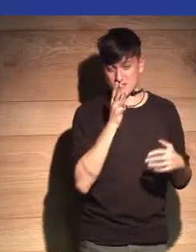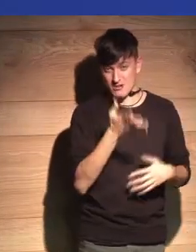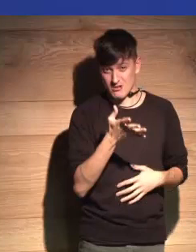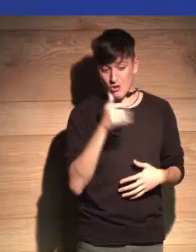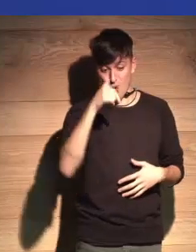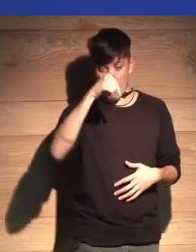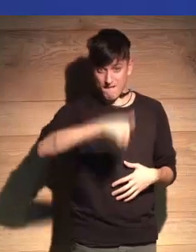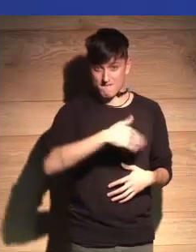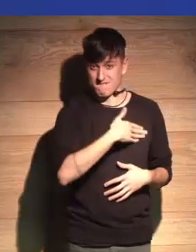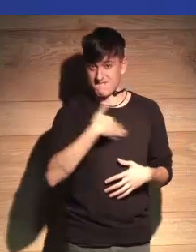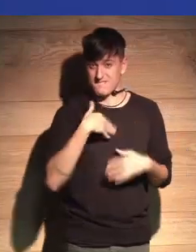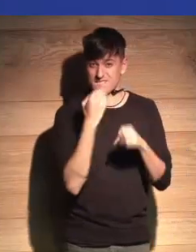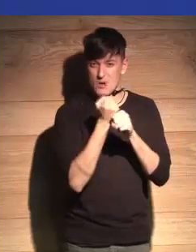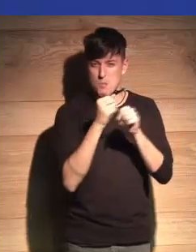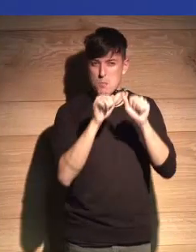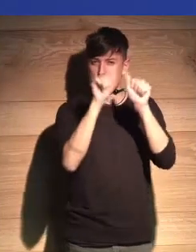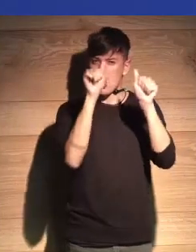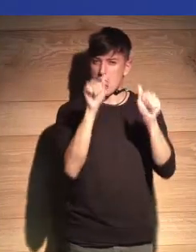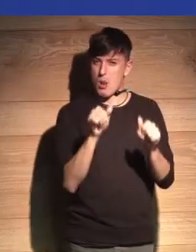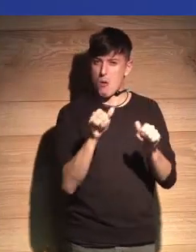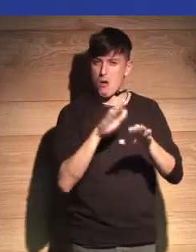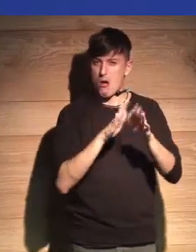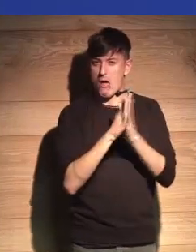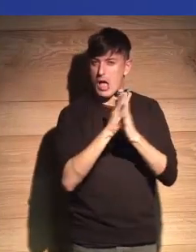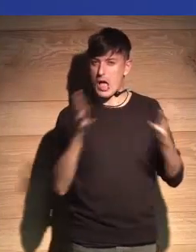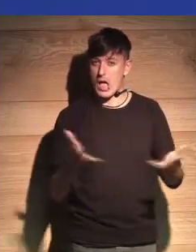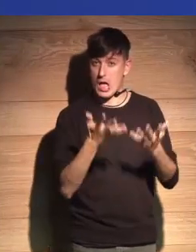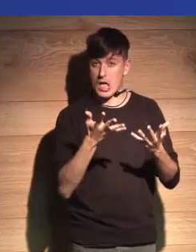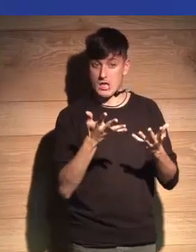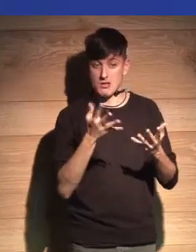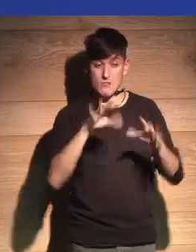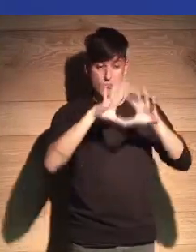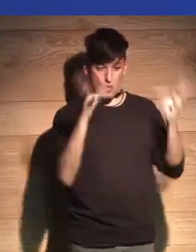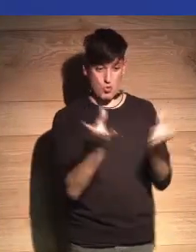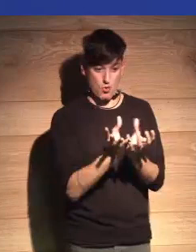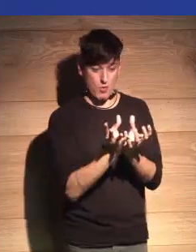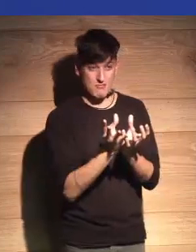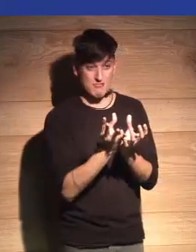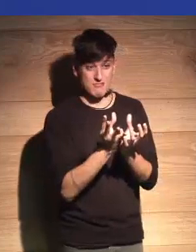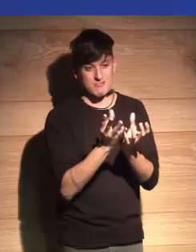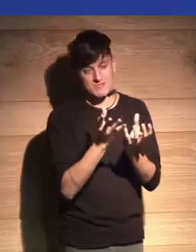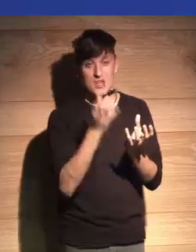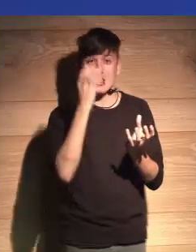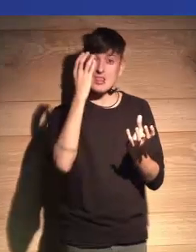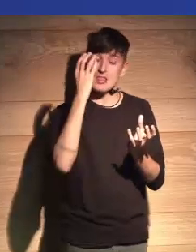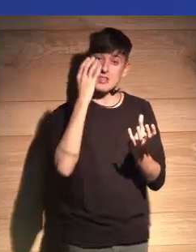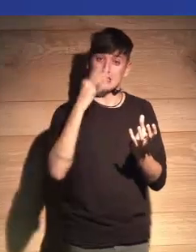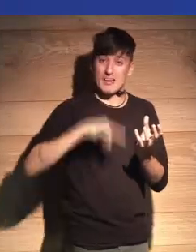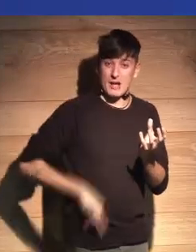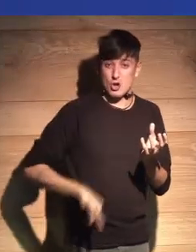less than 30%. So that's why today we want to work on an inspiring model